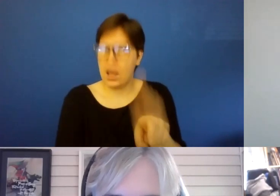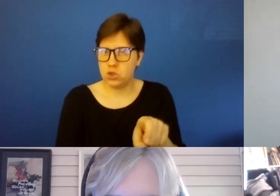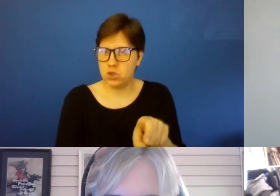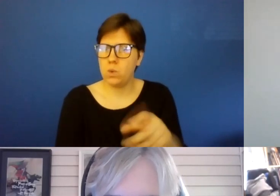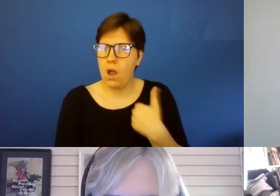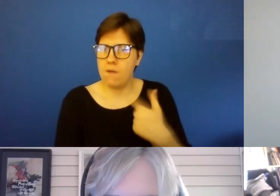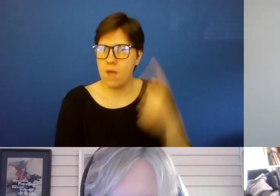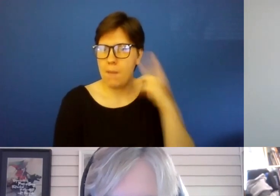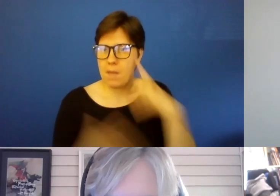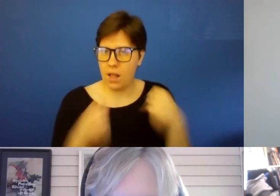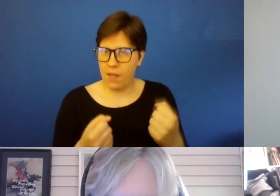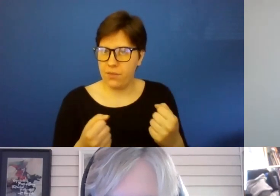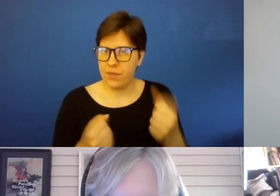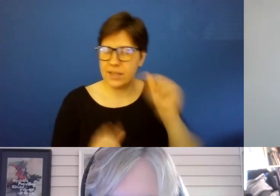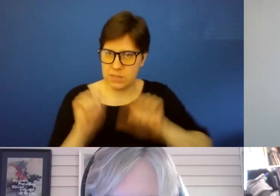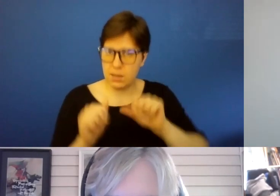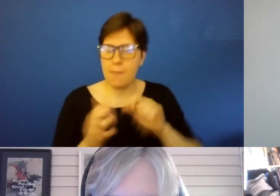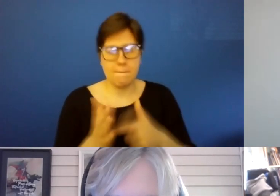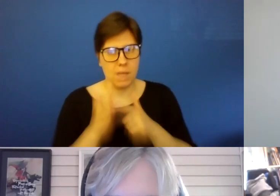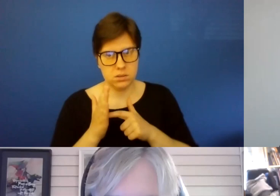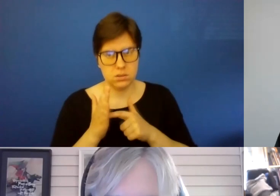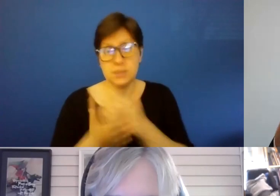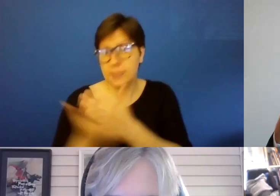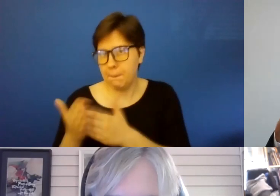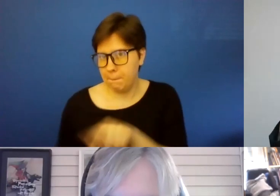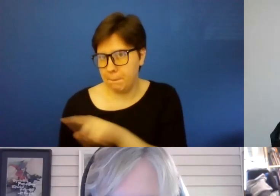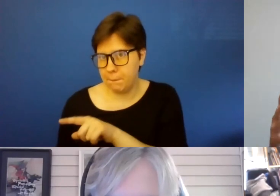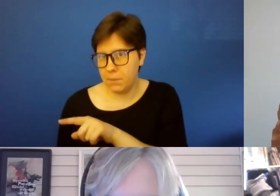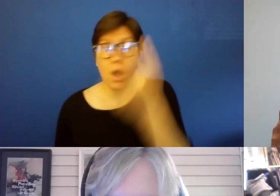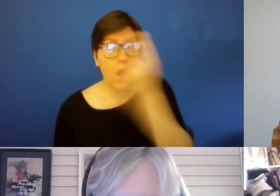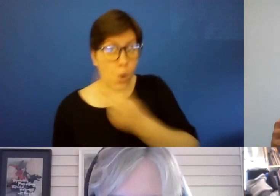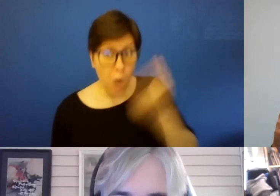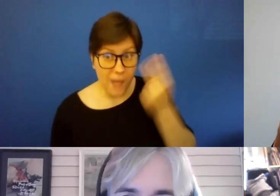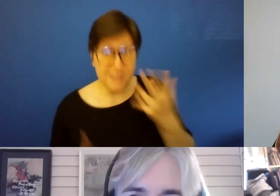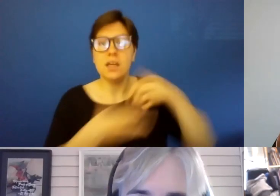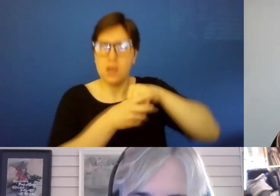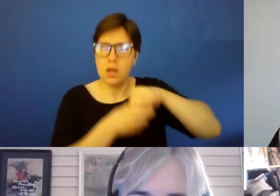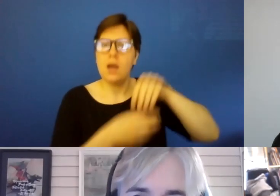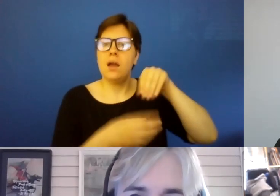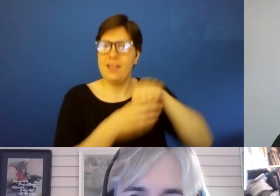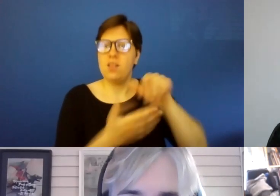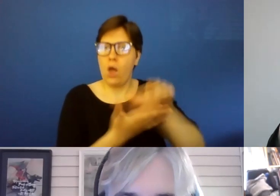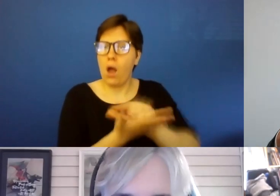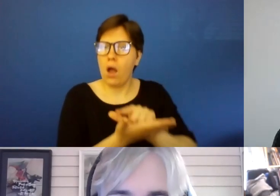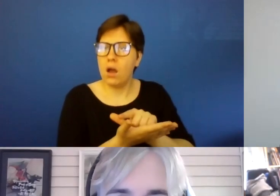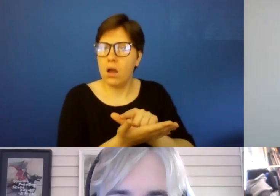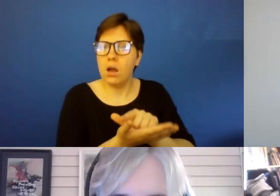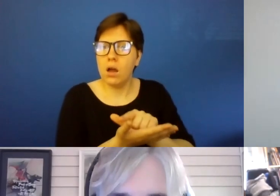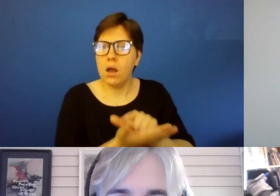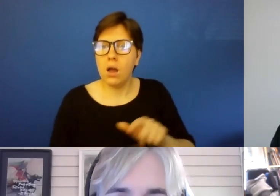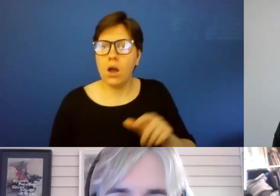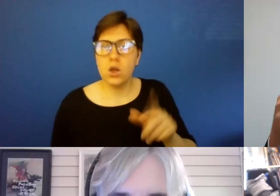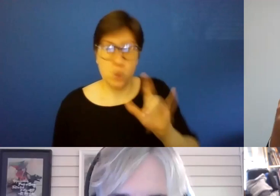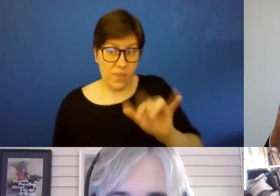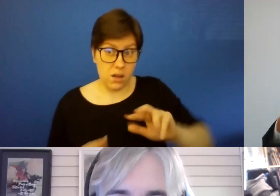health assessment by a mental health specialist. Hawaii put that into their law. So it's not that